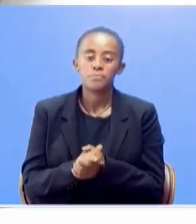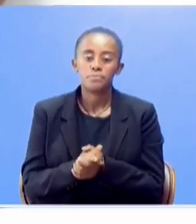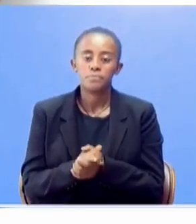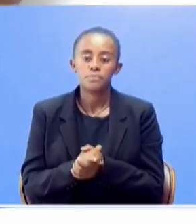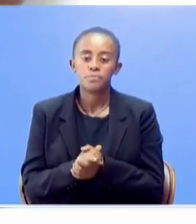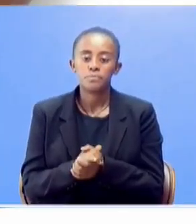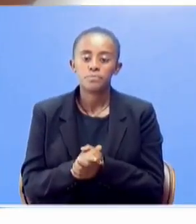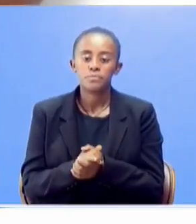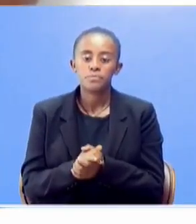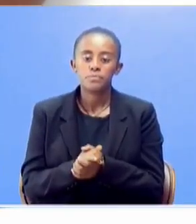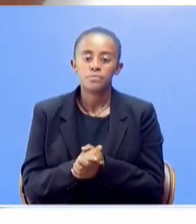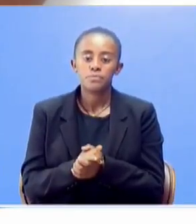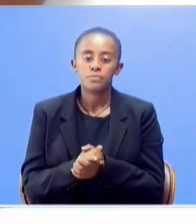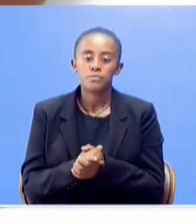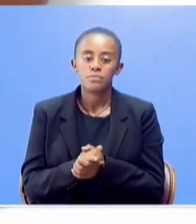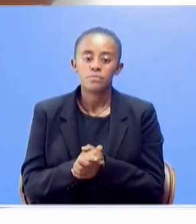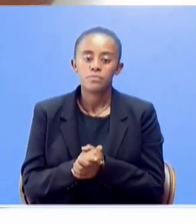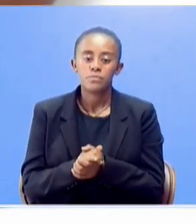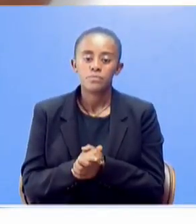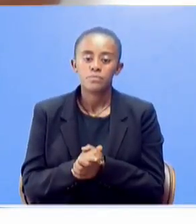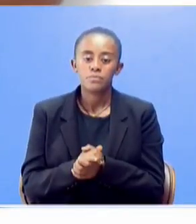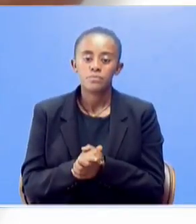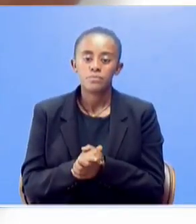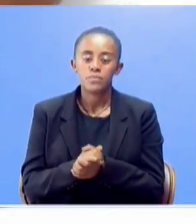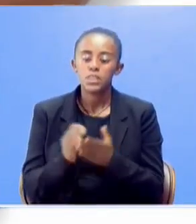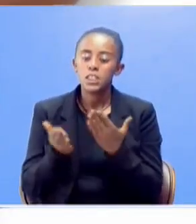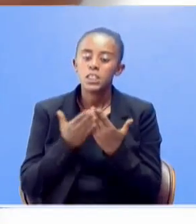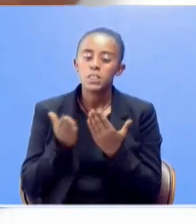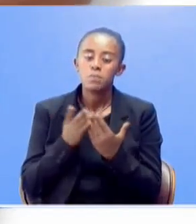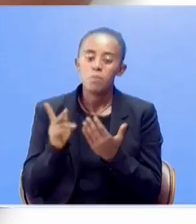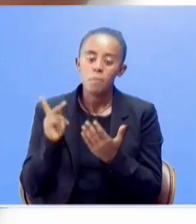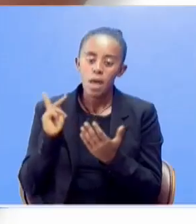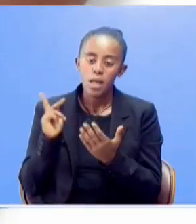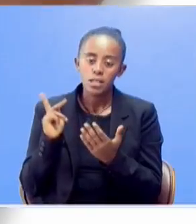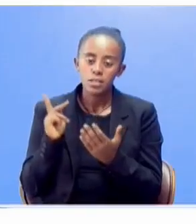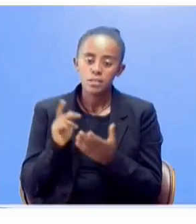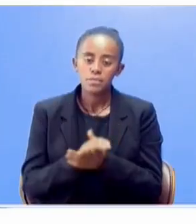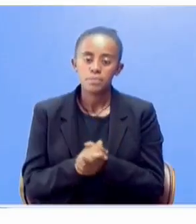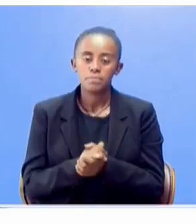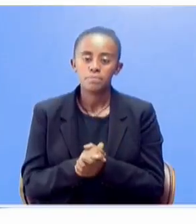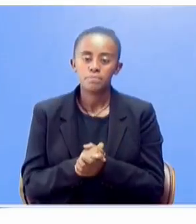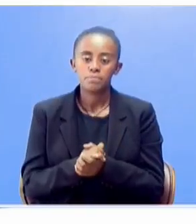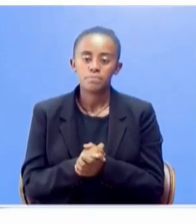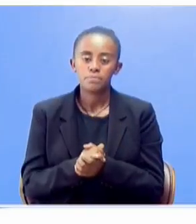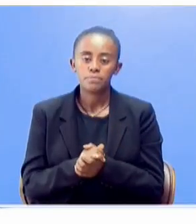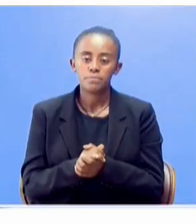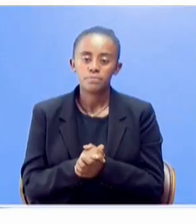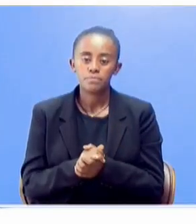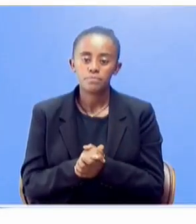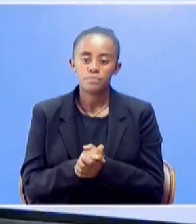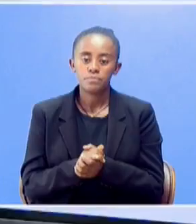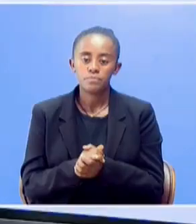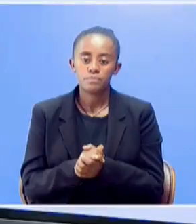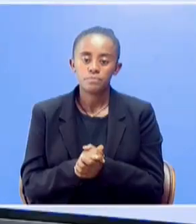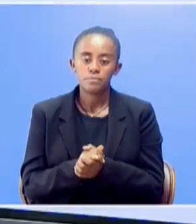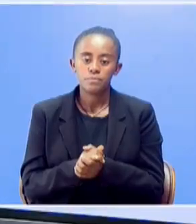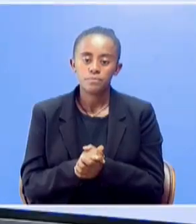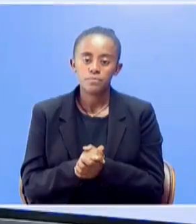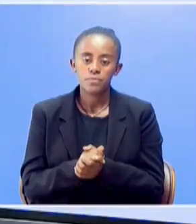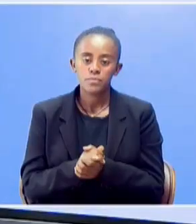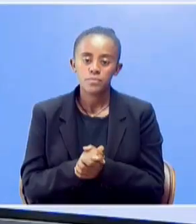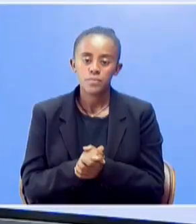by what? Before, then simple past. Simple past.